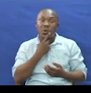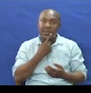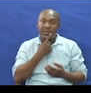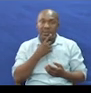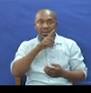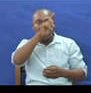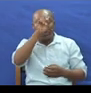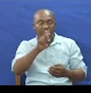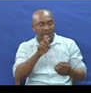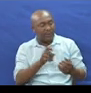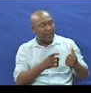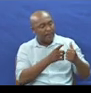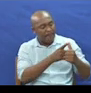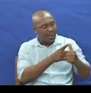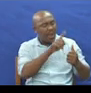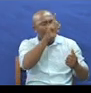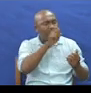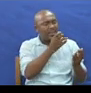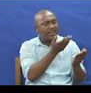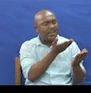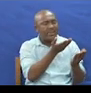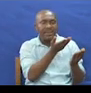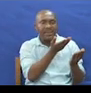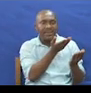What title have you suggested?